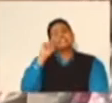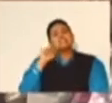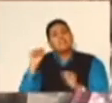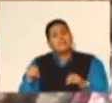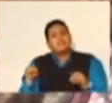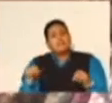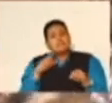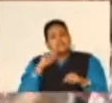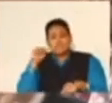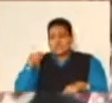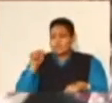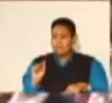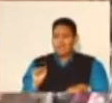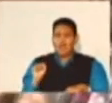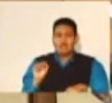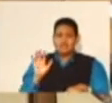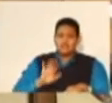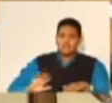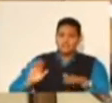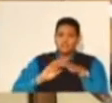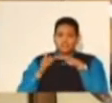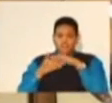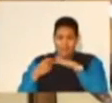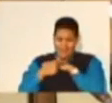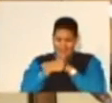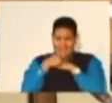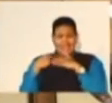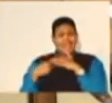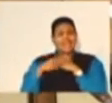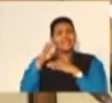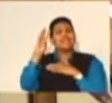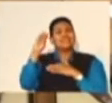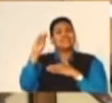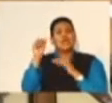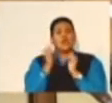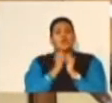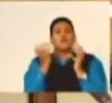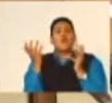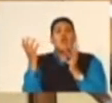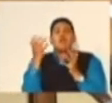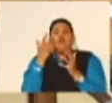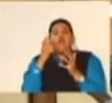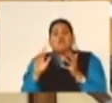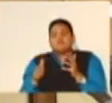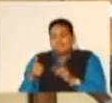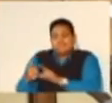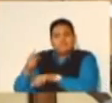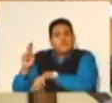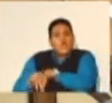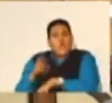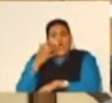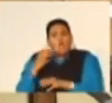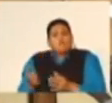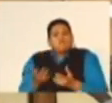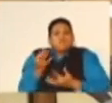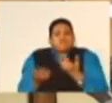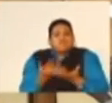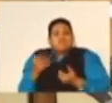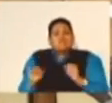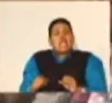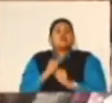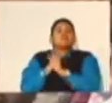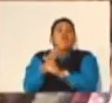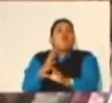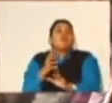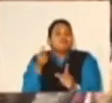potential spas located all around Jamaica with geothermal activity that could be used to create spas. And